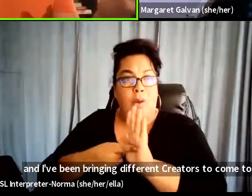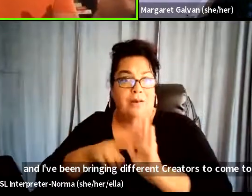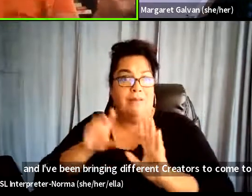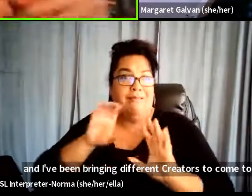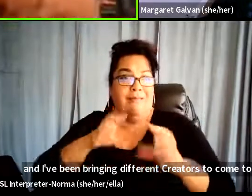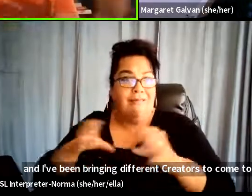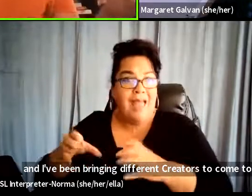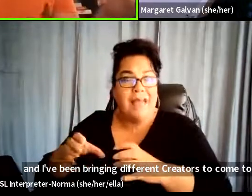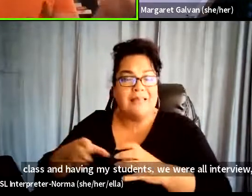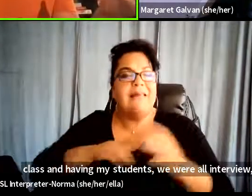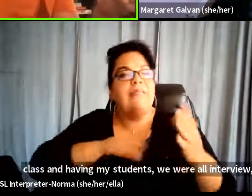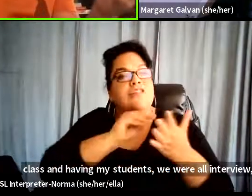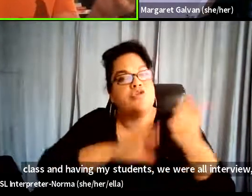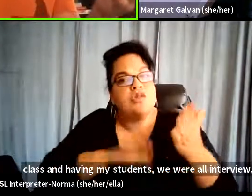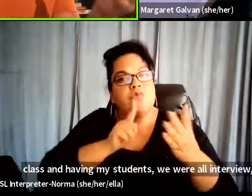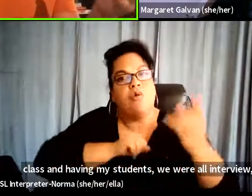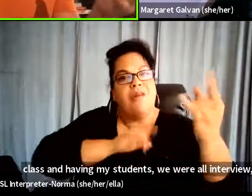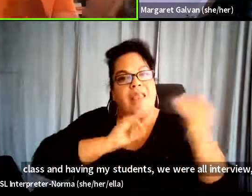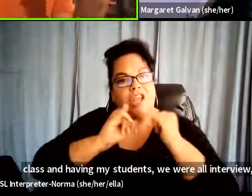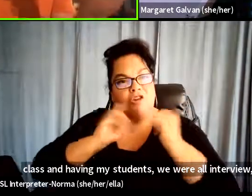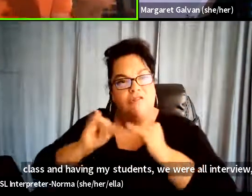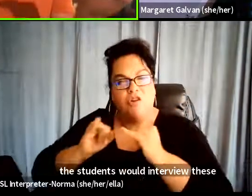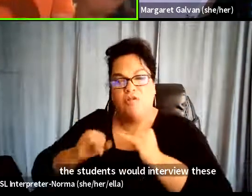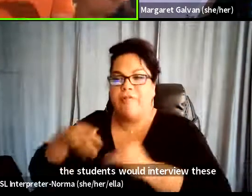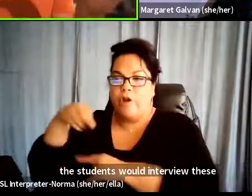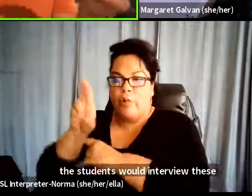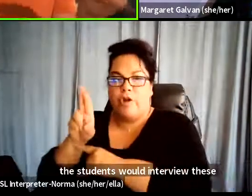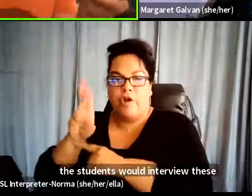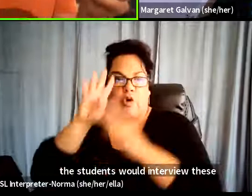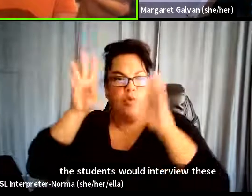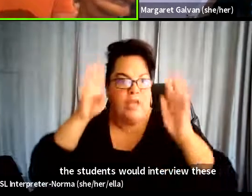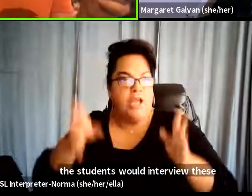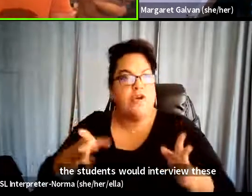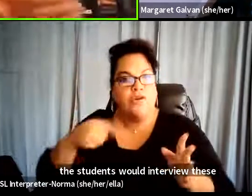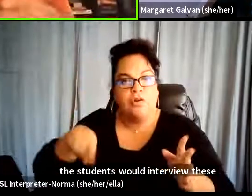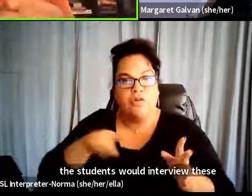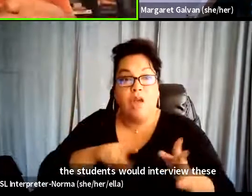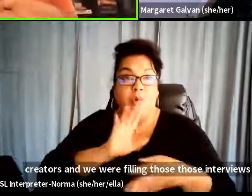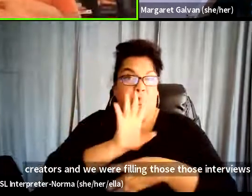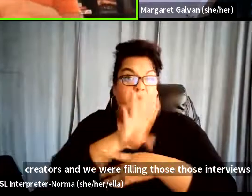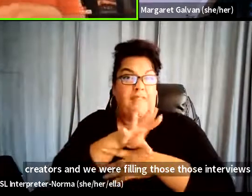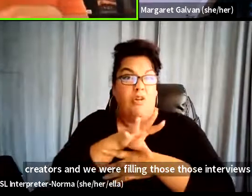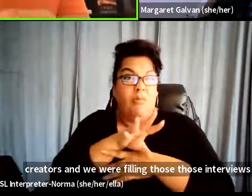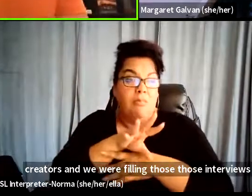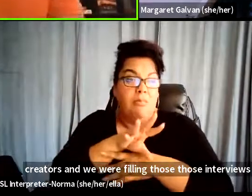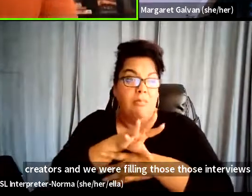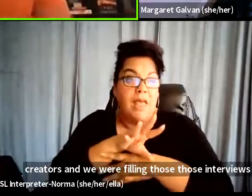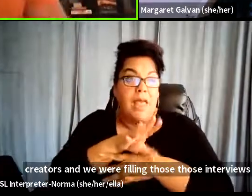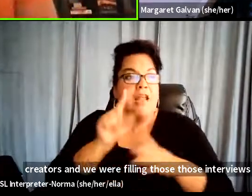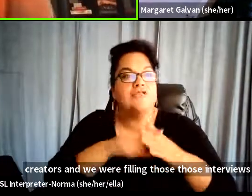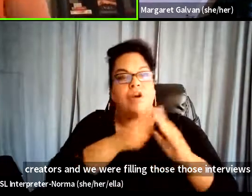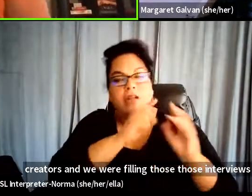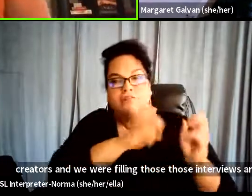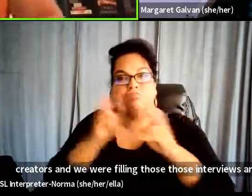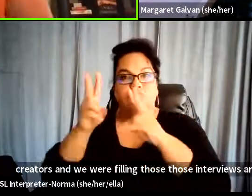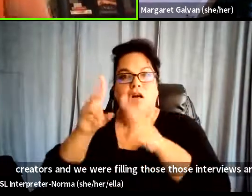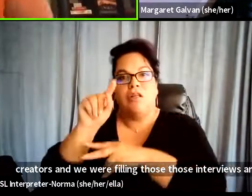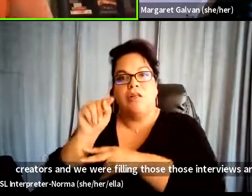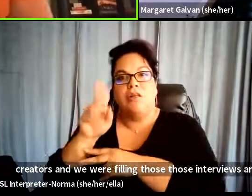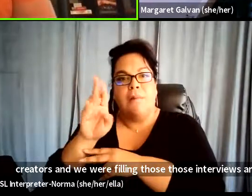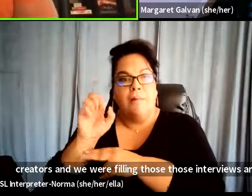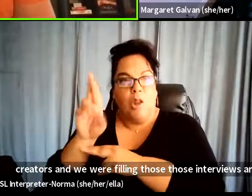interview. The students would interview these queer creators and we would film those, those interviews. And I was putting them up on Tumblr at the time.